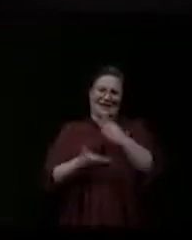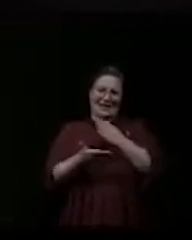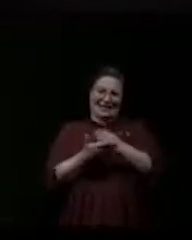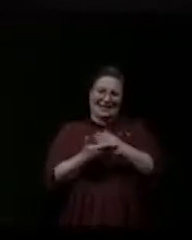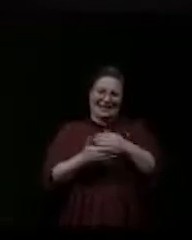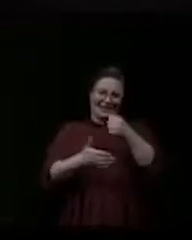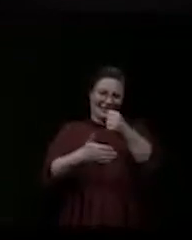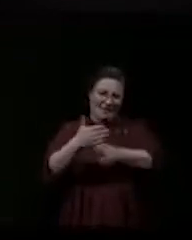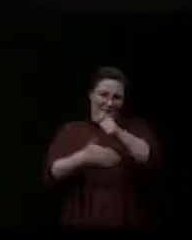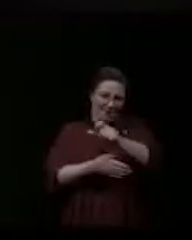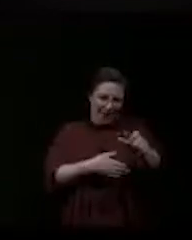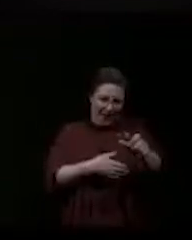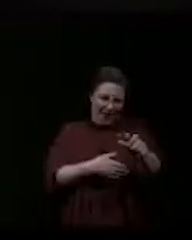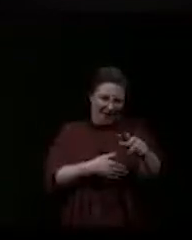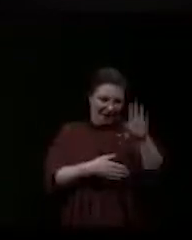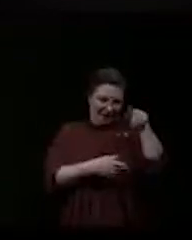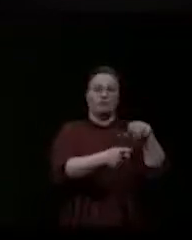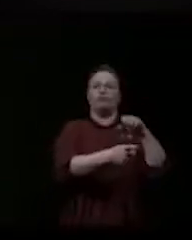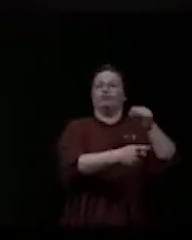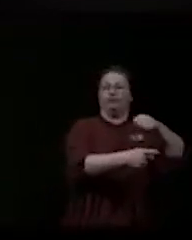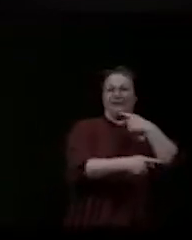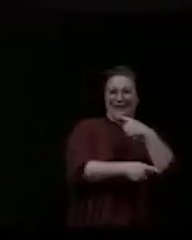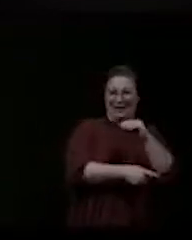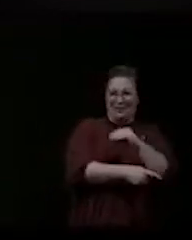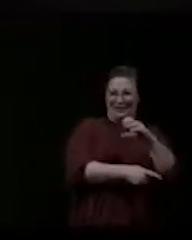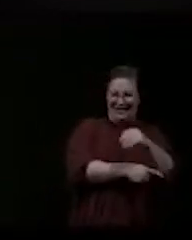you know, I think they're a good example of how